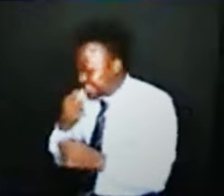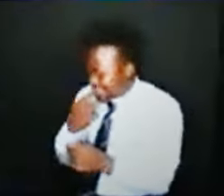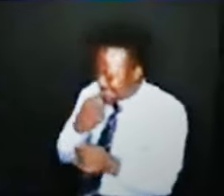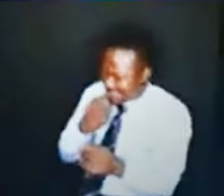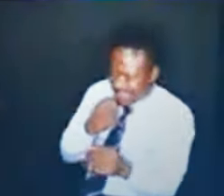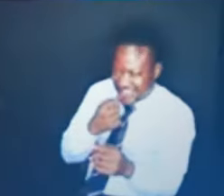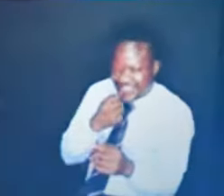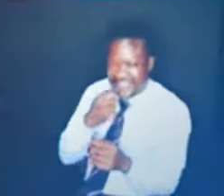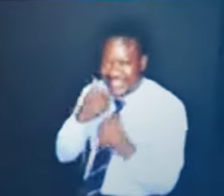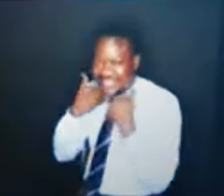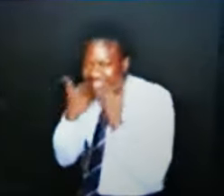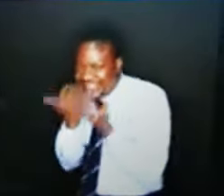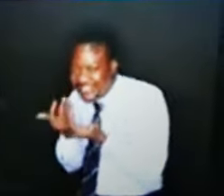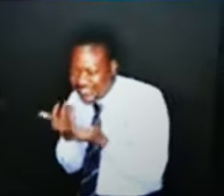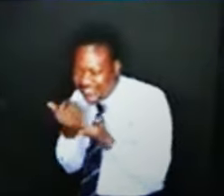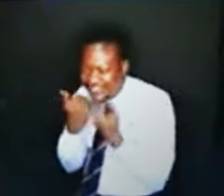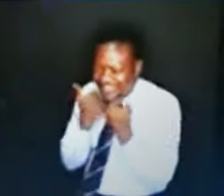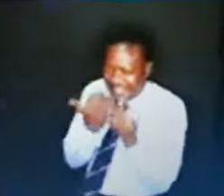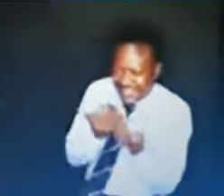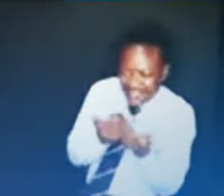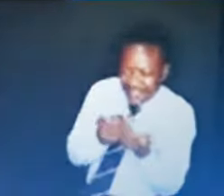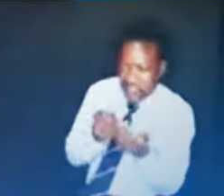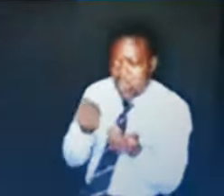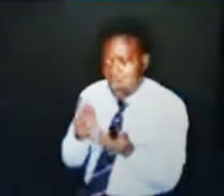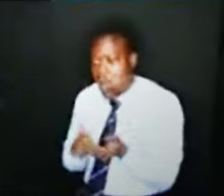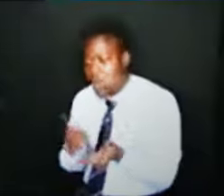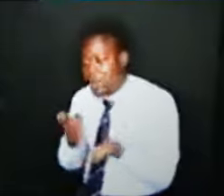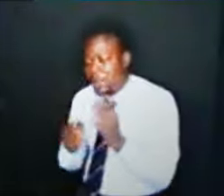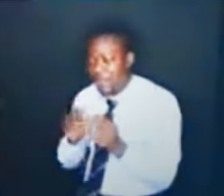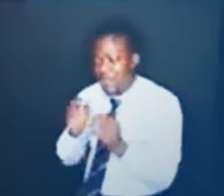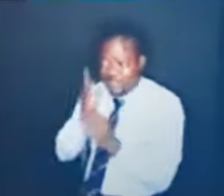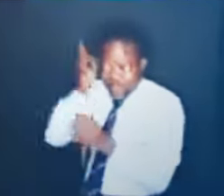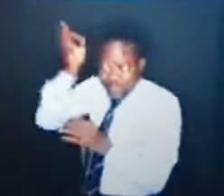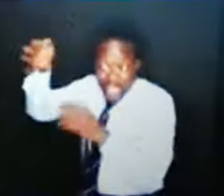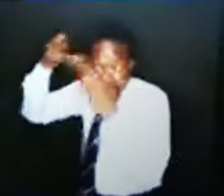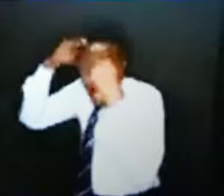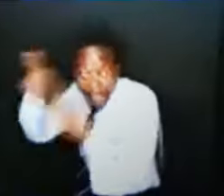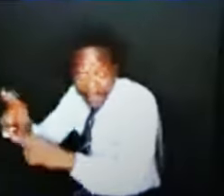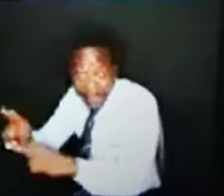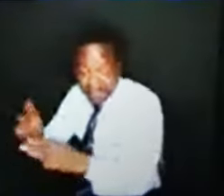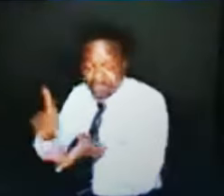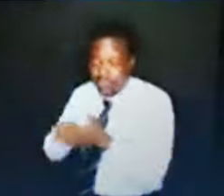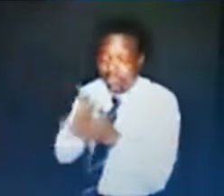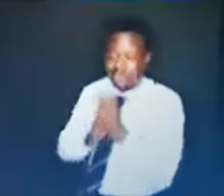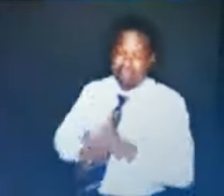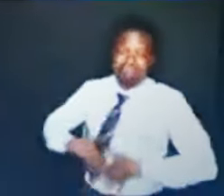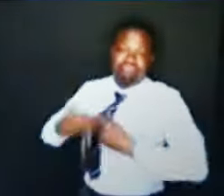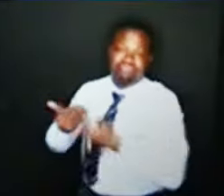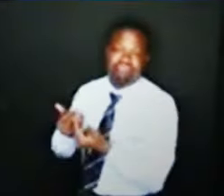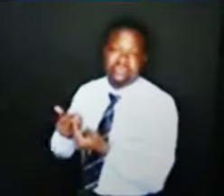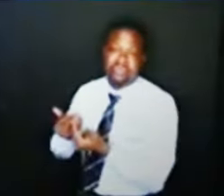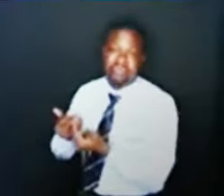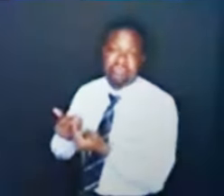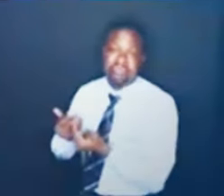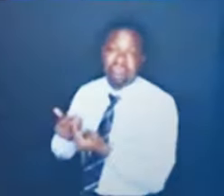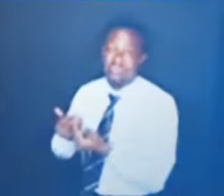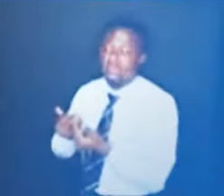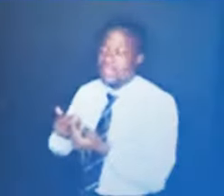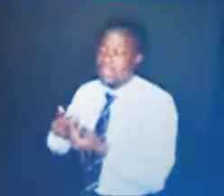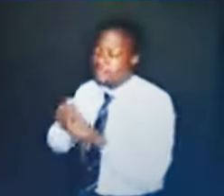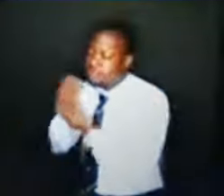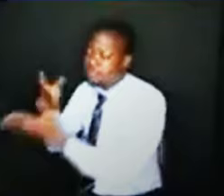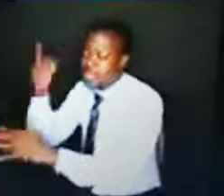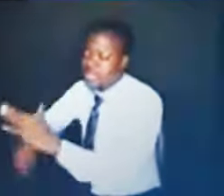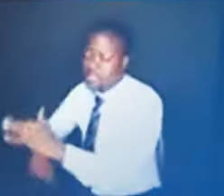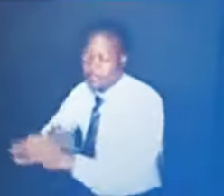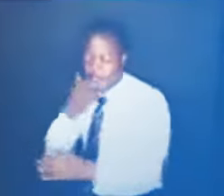de aniwo bi ebe benti no the consequence ana nia ebe firi mu abenti no you simply confess to God